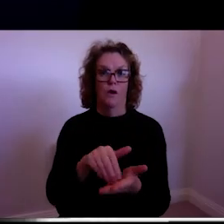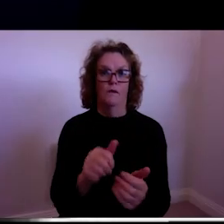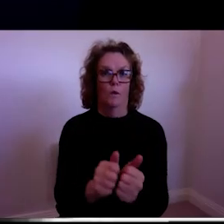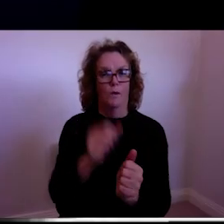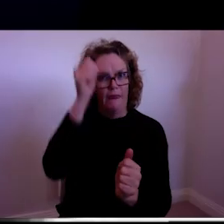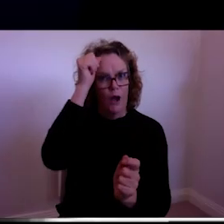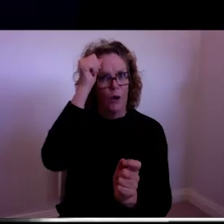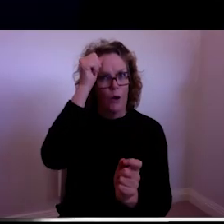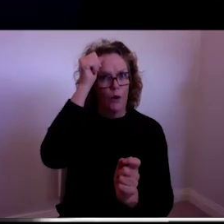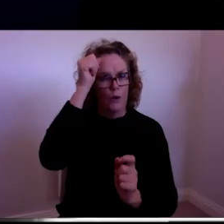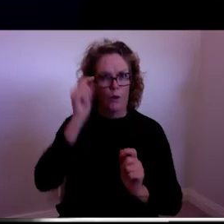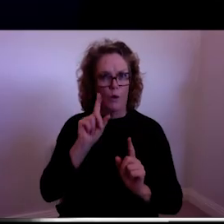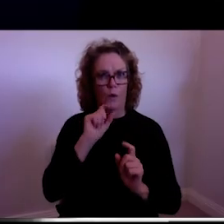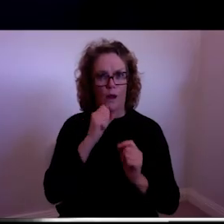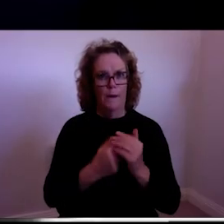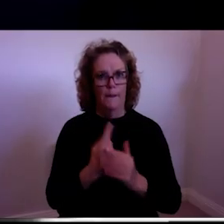even really,